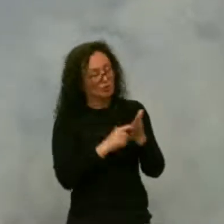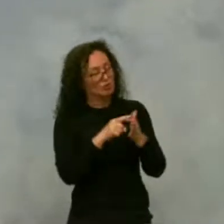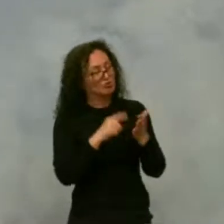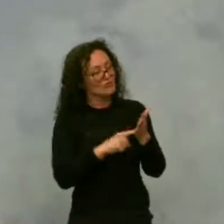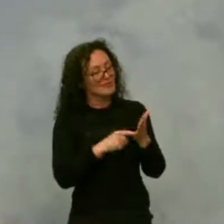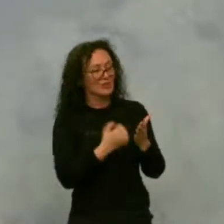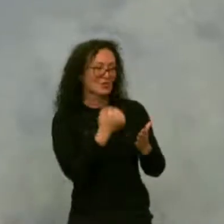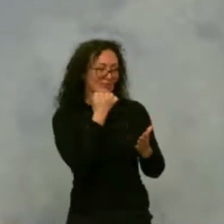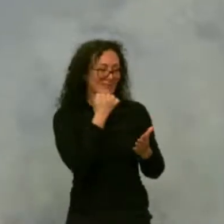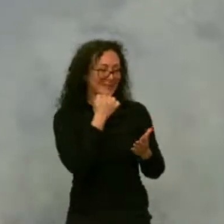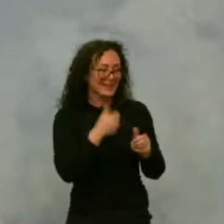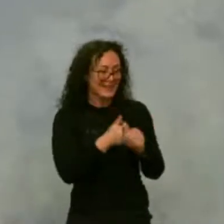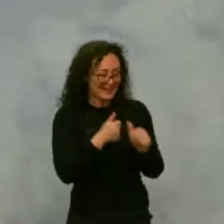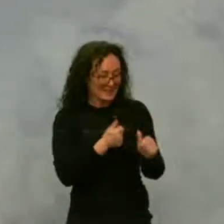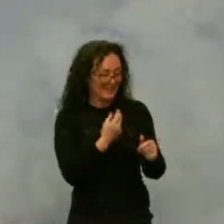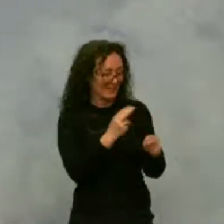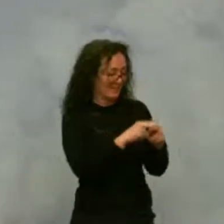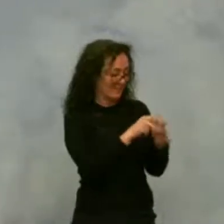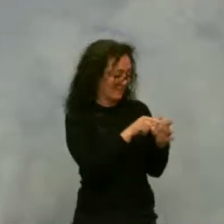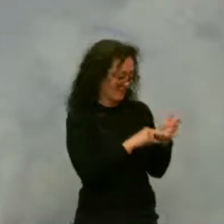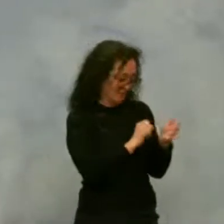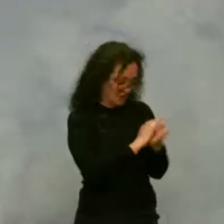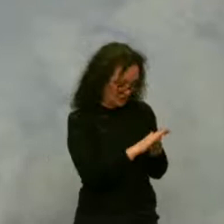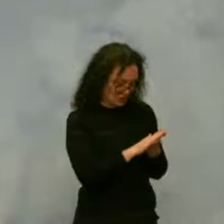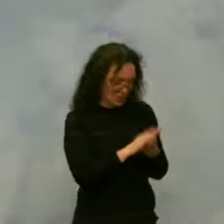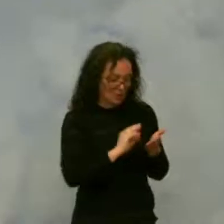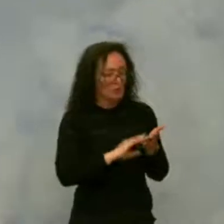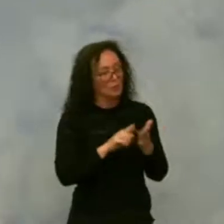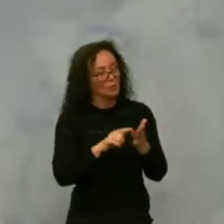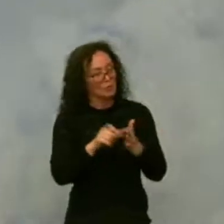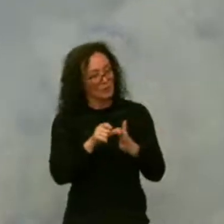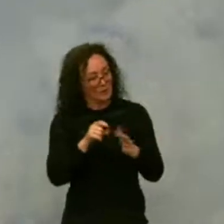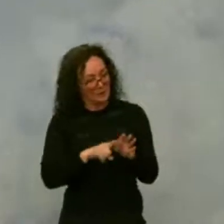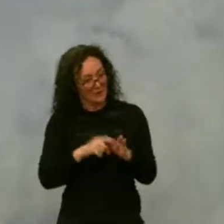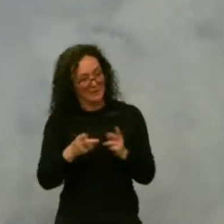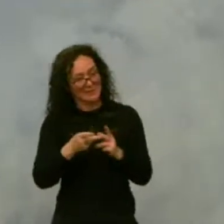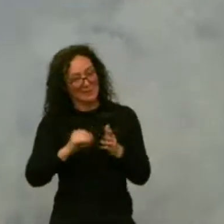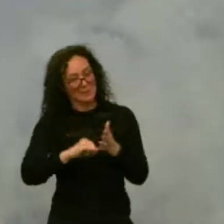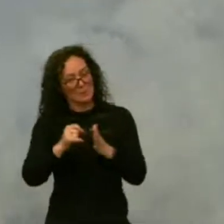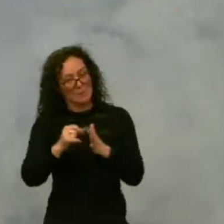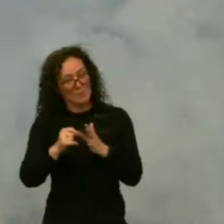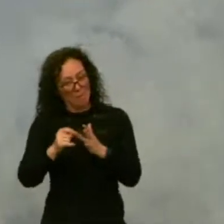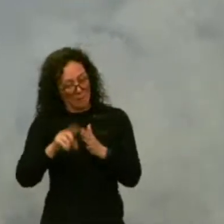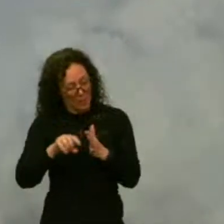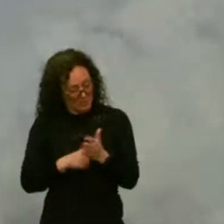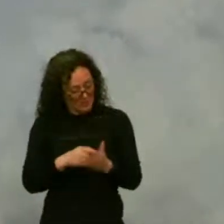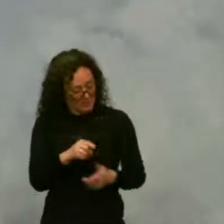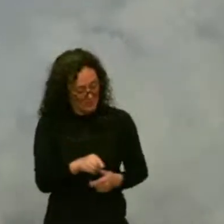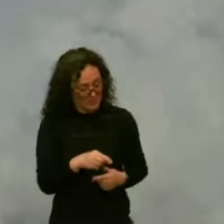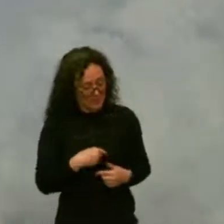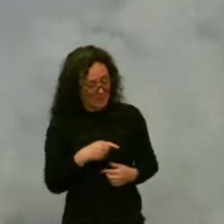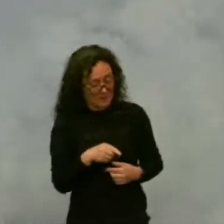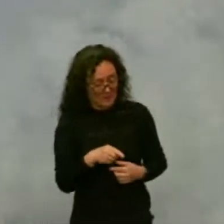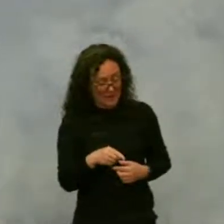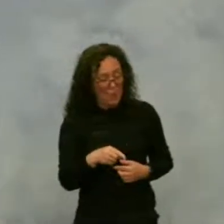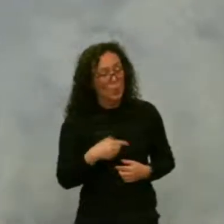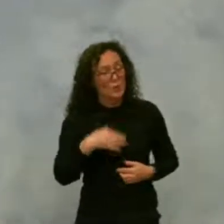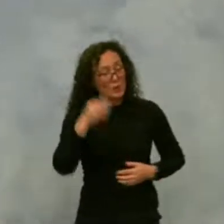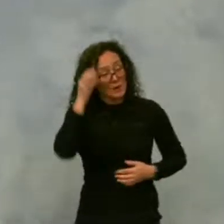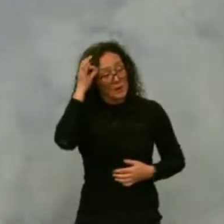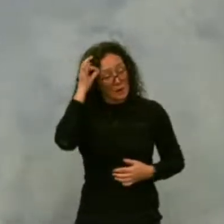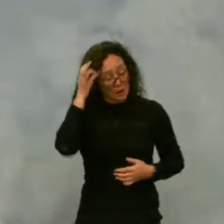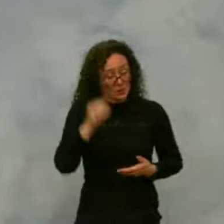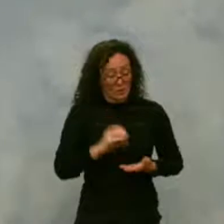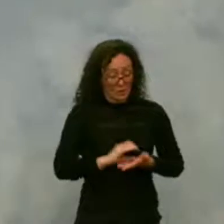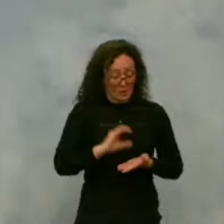of them, Fitch, Moody's and Standard & Poor's, and how the counterparties that we've deposited money with